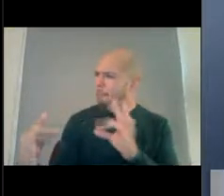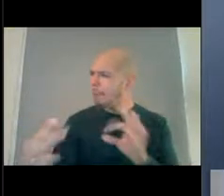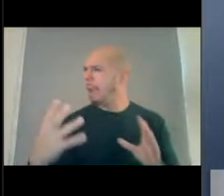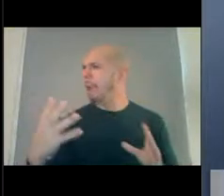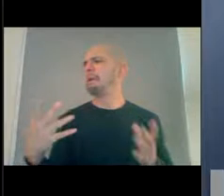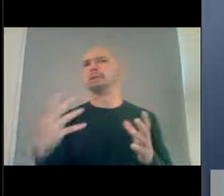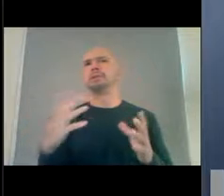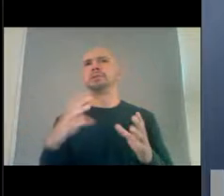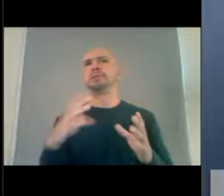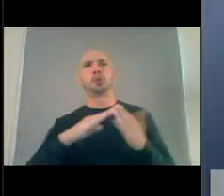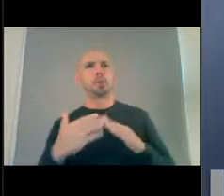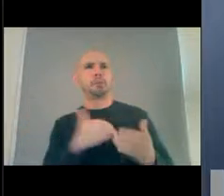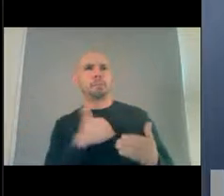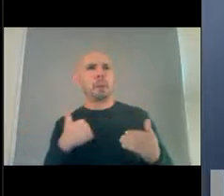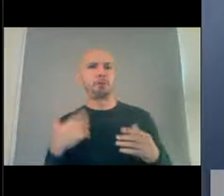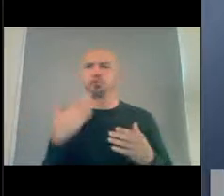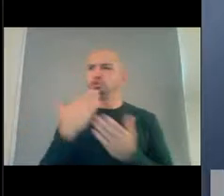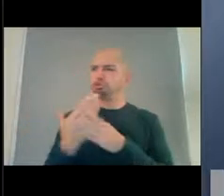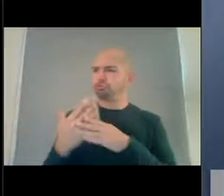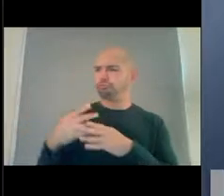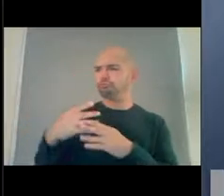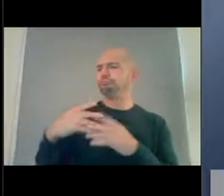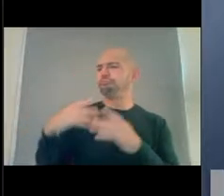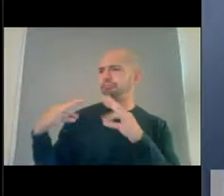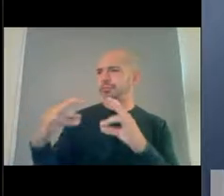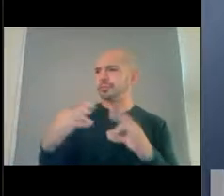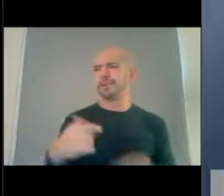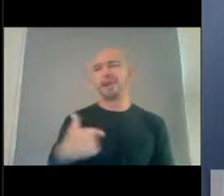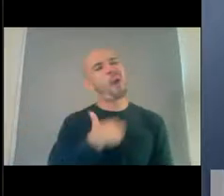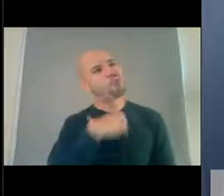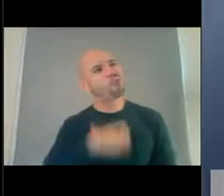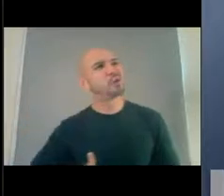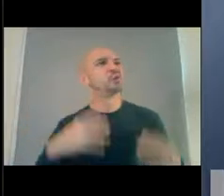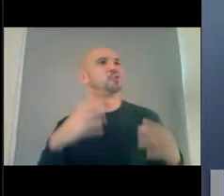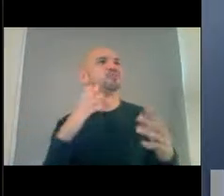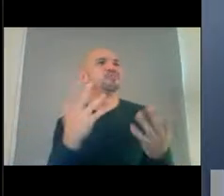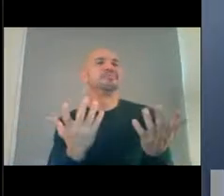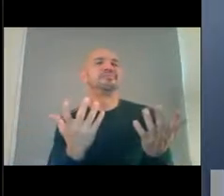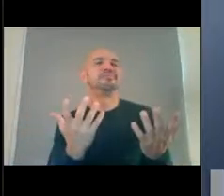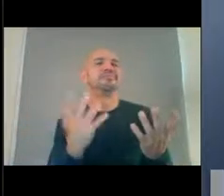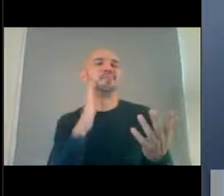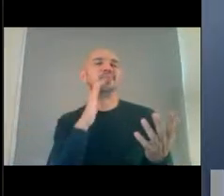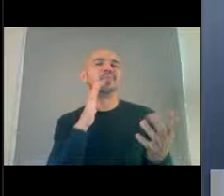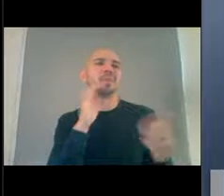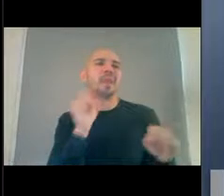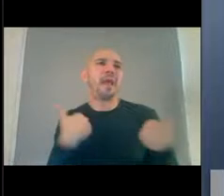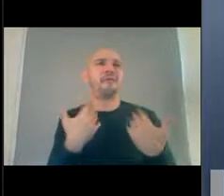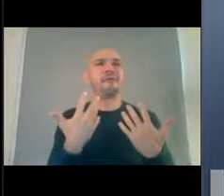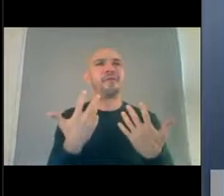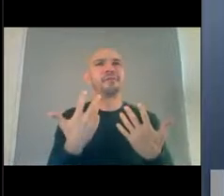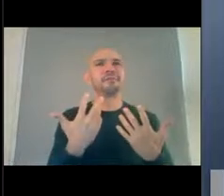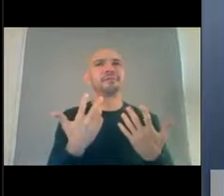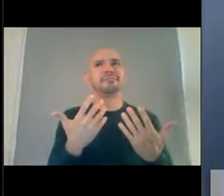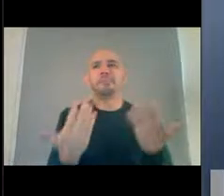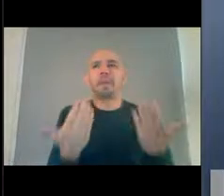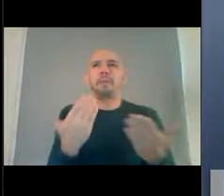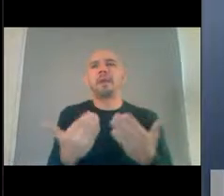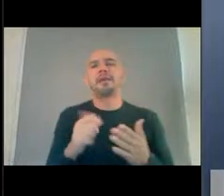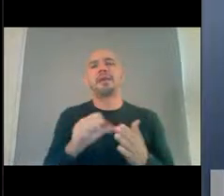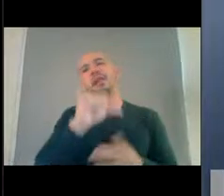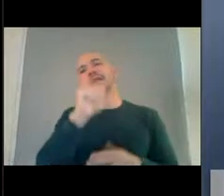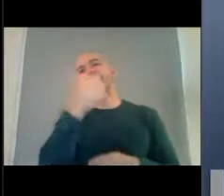members and so i think it would have been um really valuable to have like maybe another event or